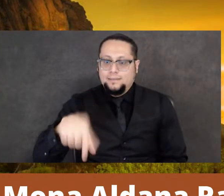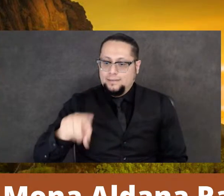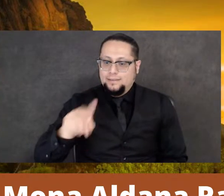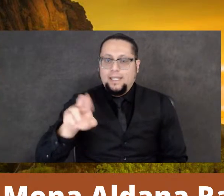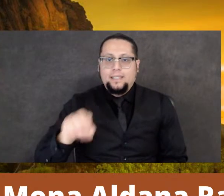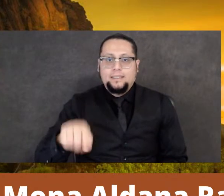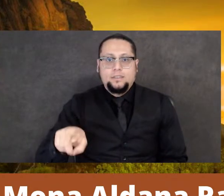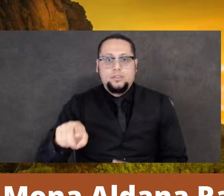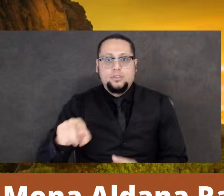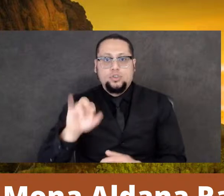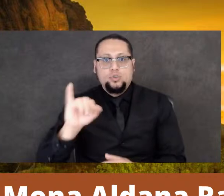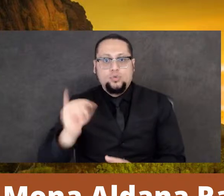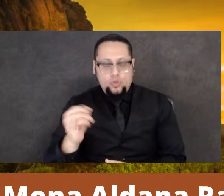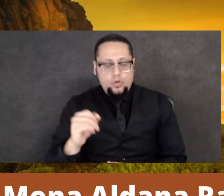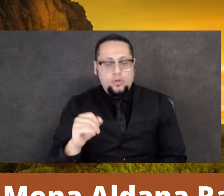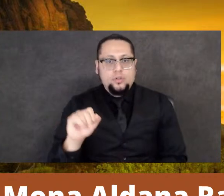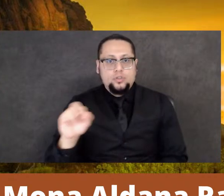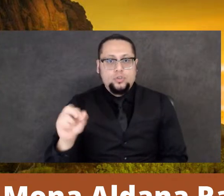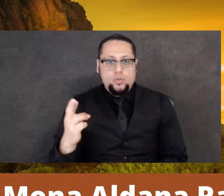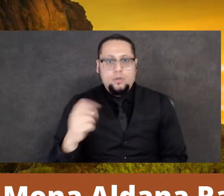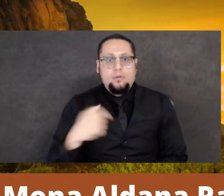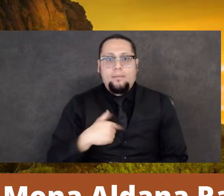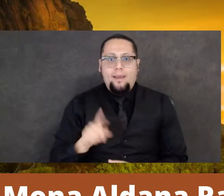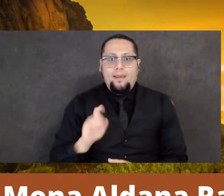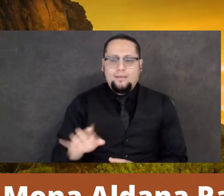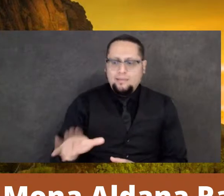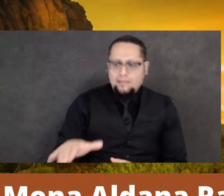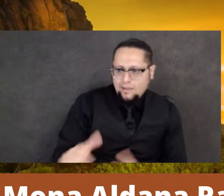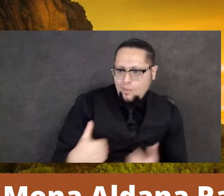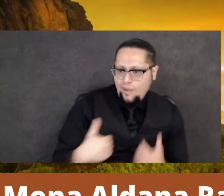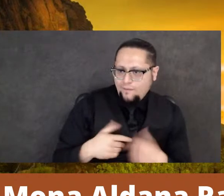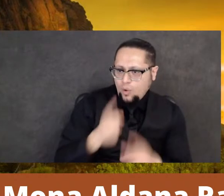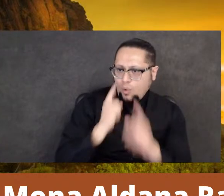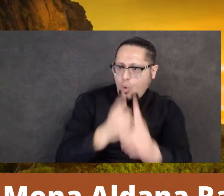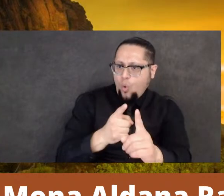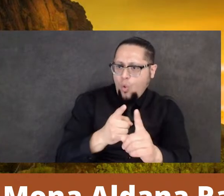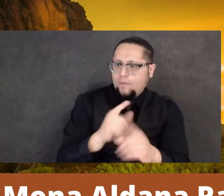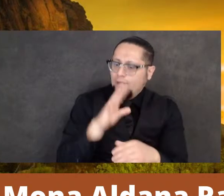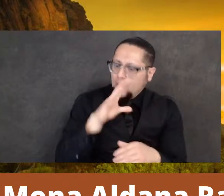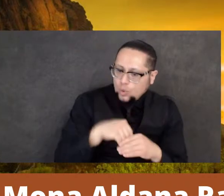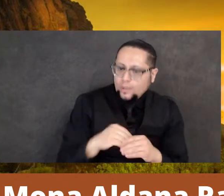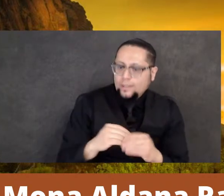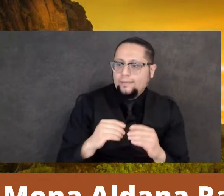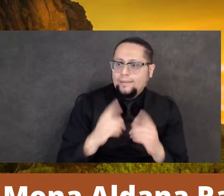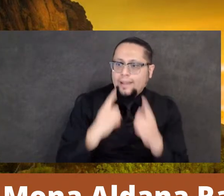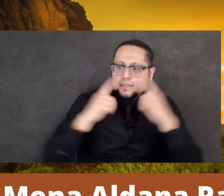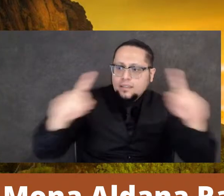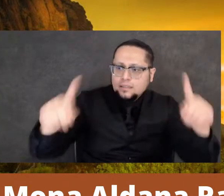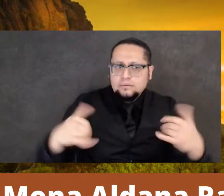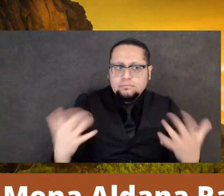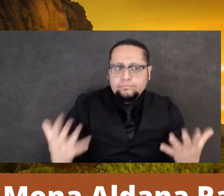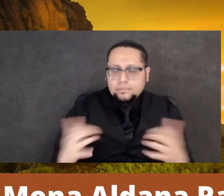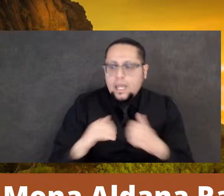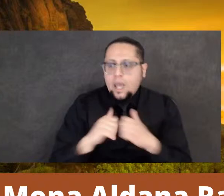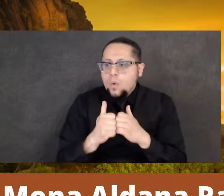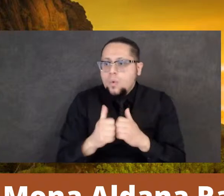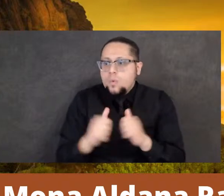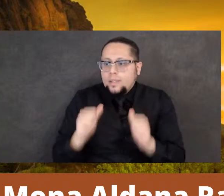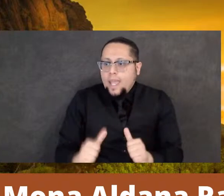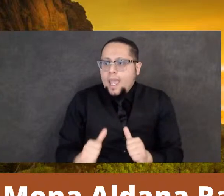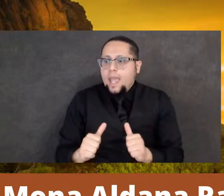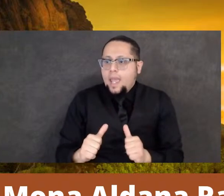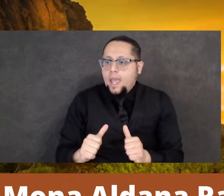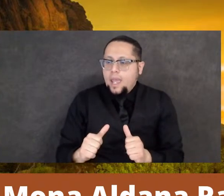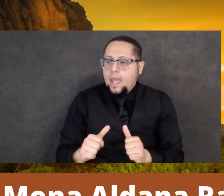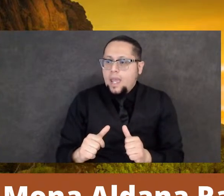Colonial Missions. And I said, hey, we're working on this goal of inclusive excellence. What is it that we can do to recenter our